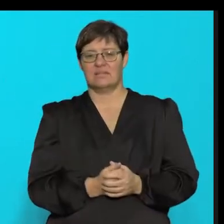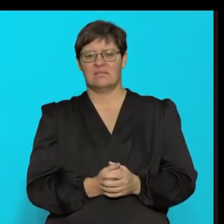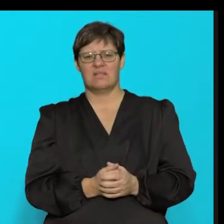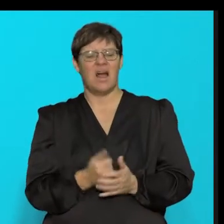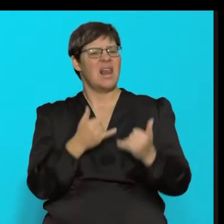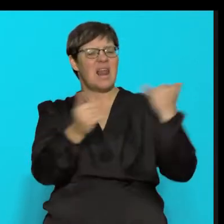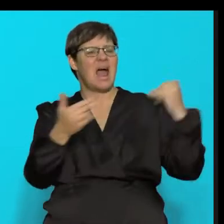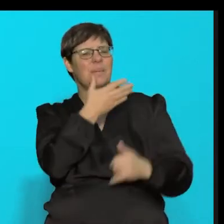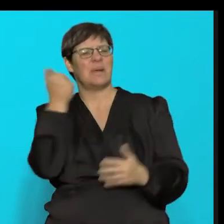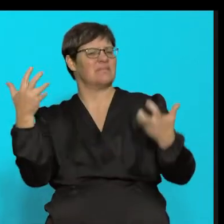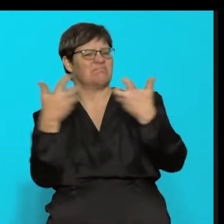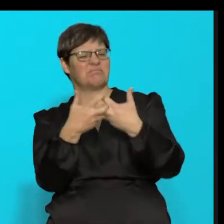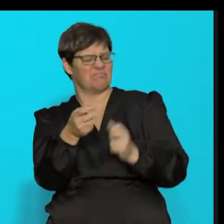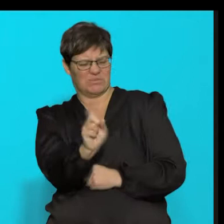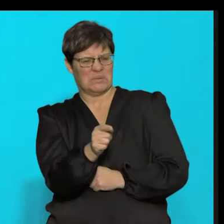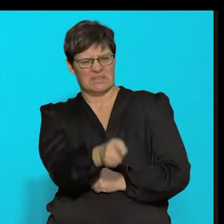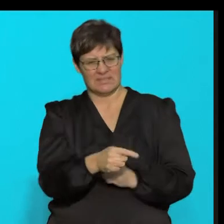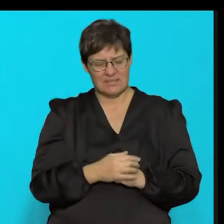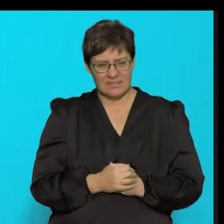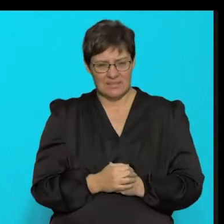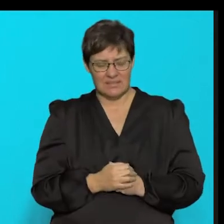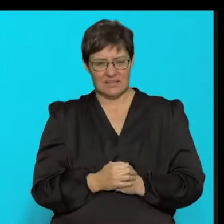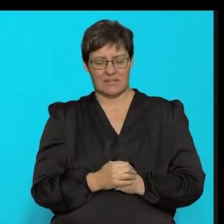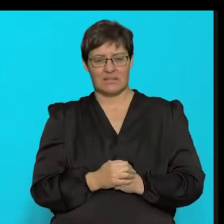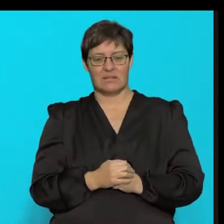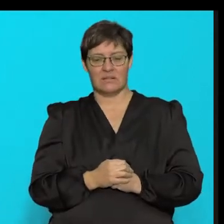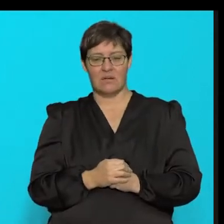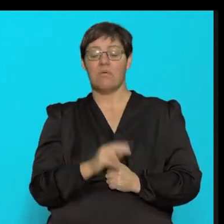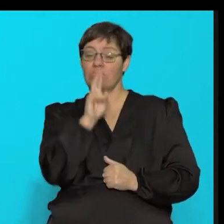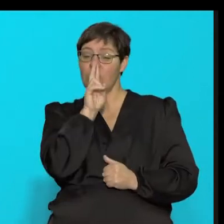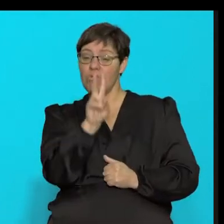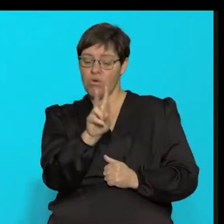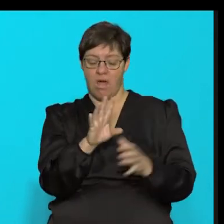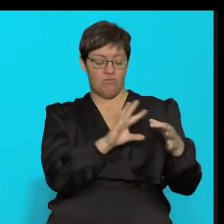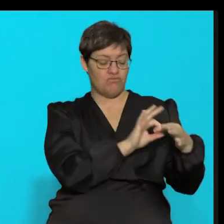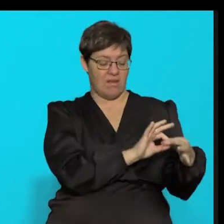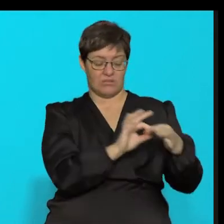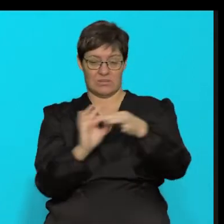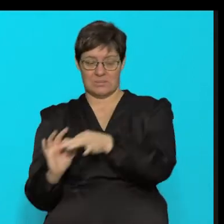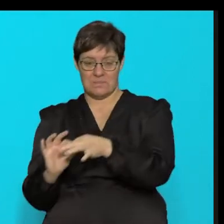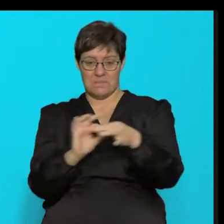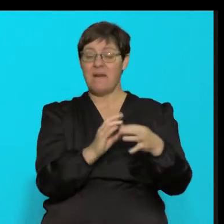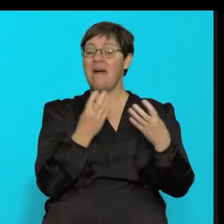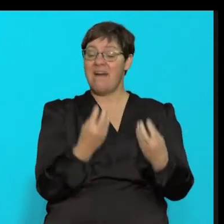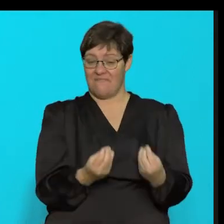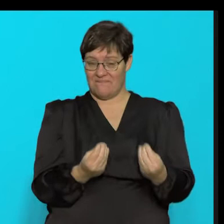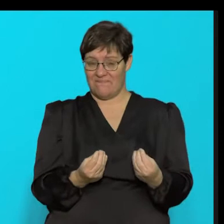fit. What is the line of best fit? So when a relationship